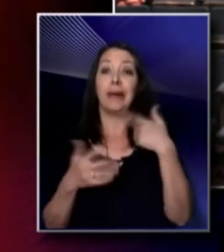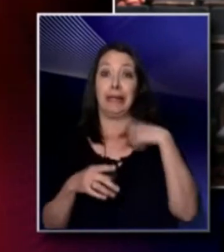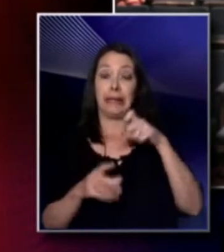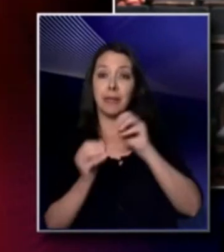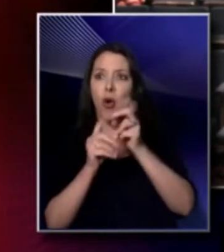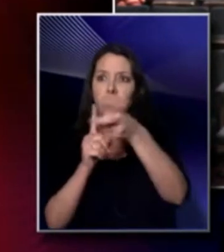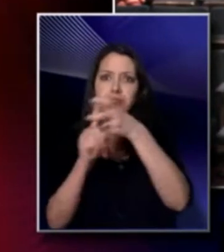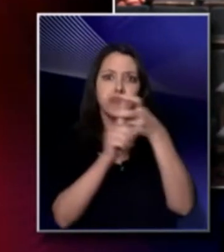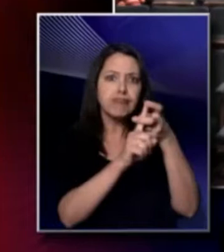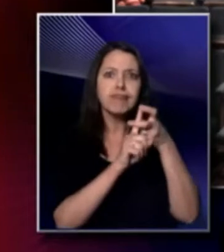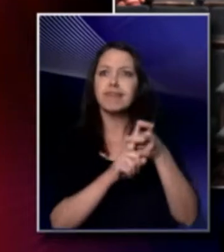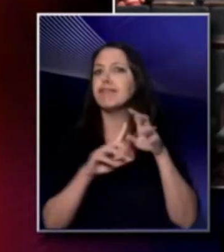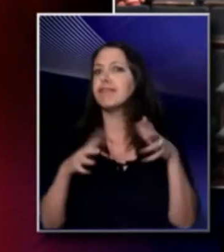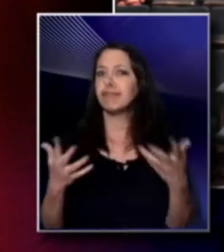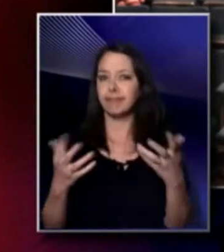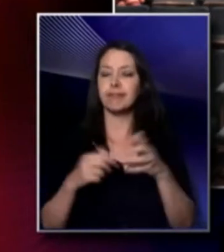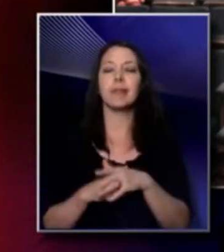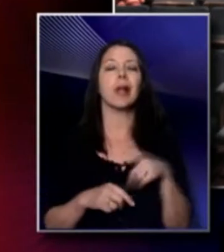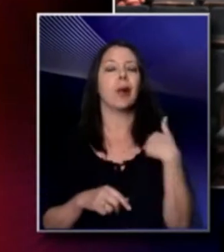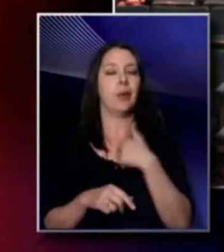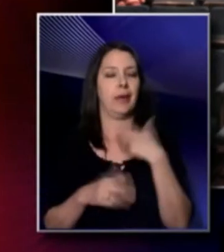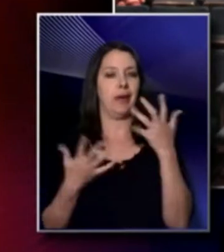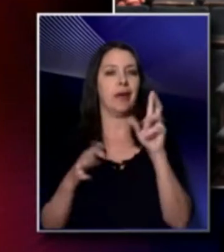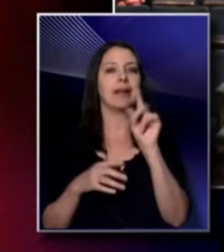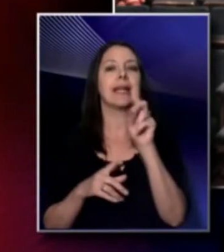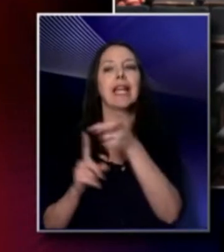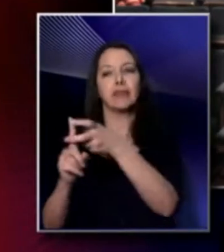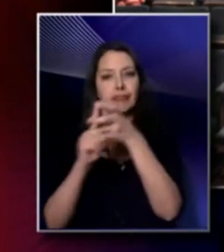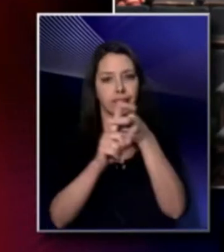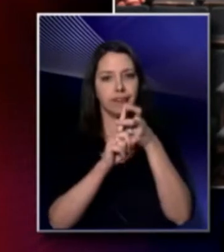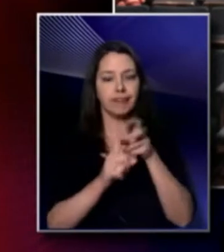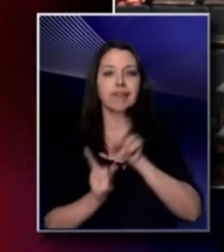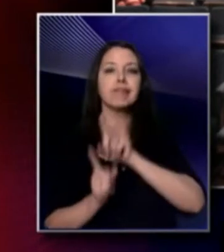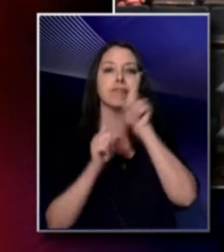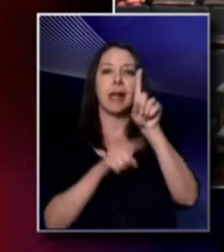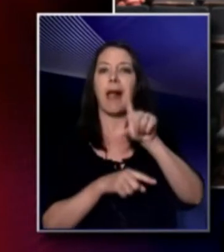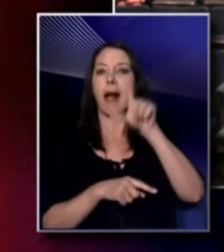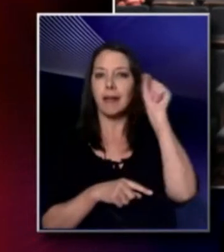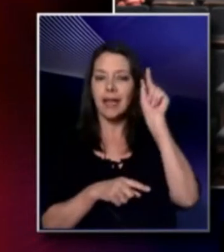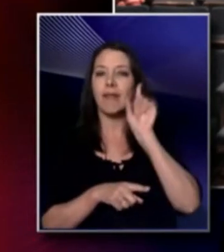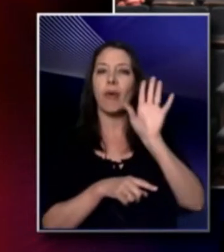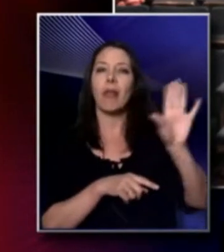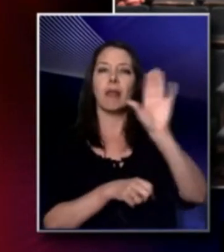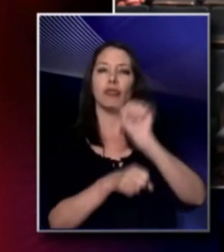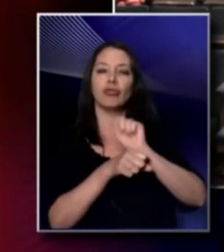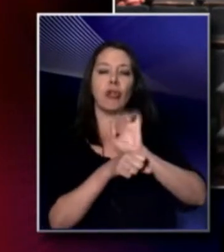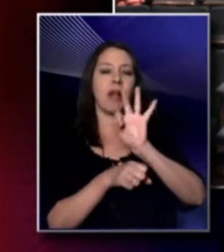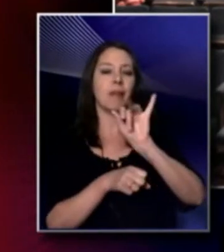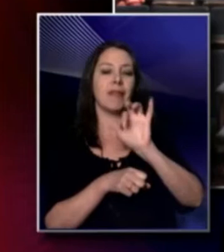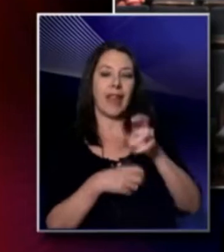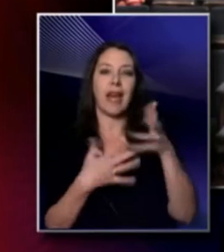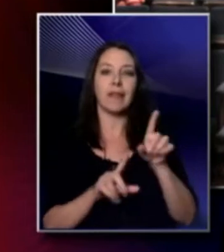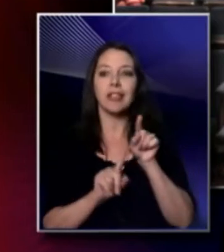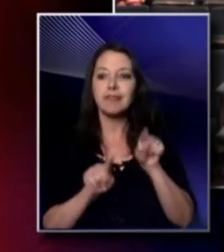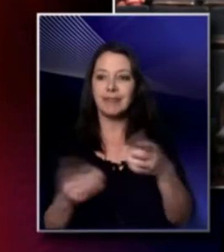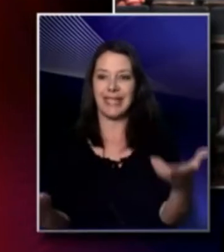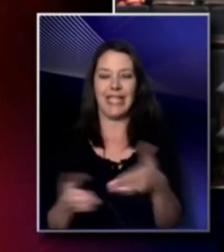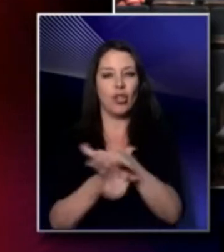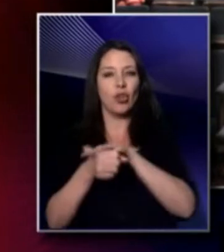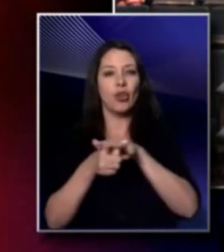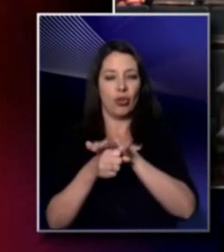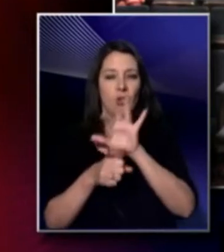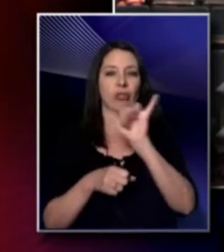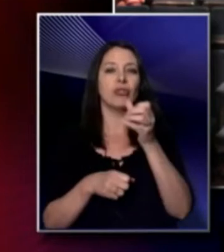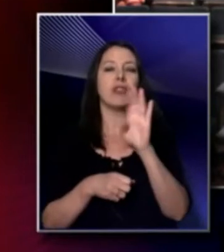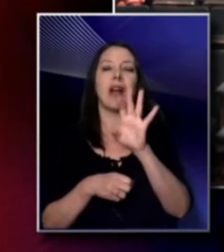we've started recruiting. We've attended the Gallaudet job fair, as well as a couple here in the state at the local universities,